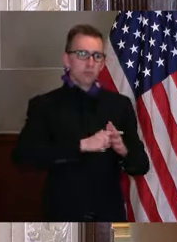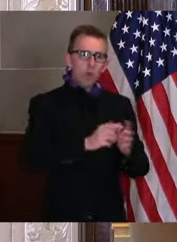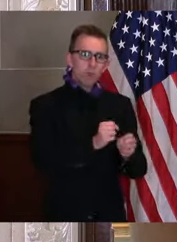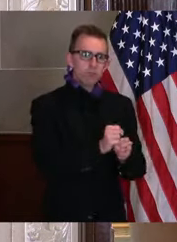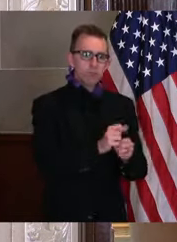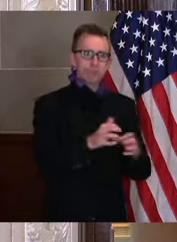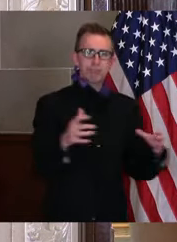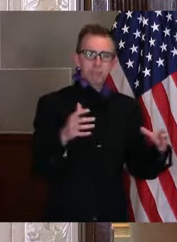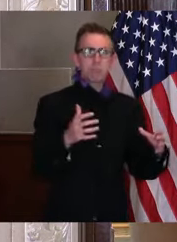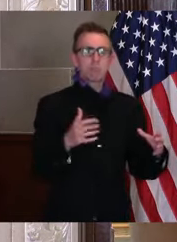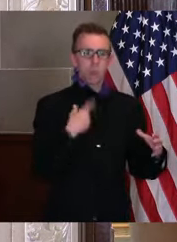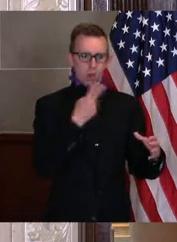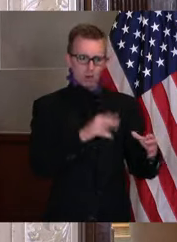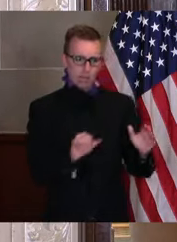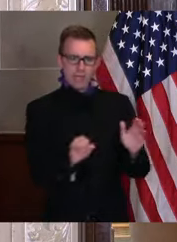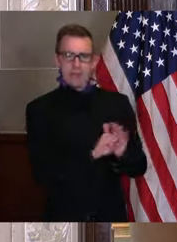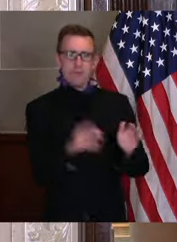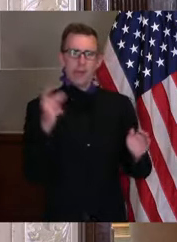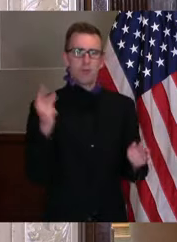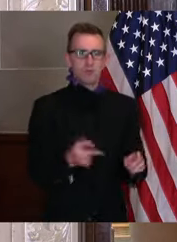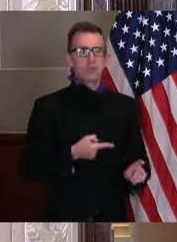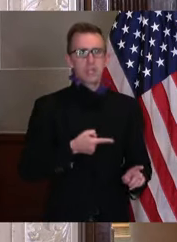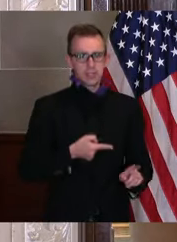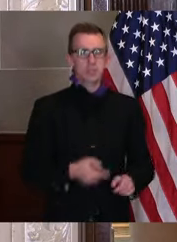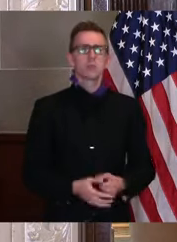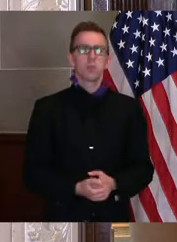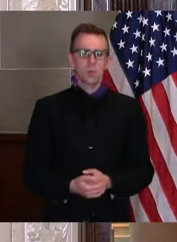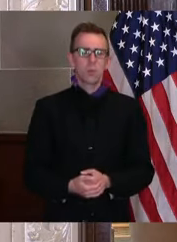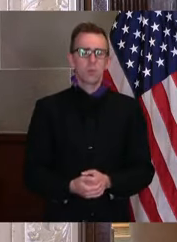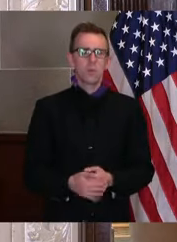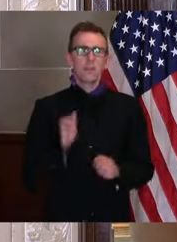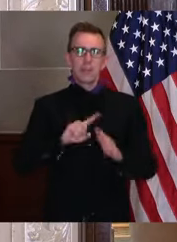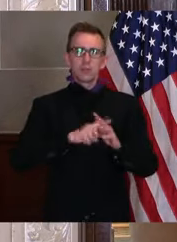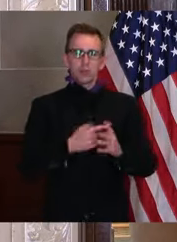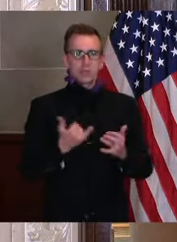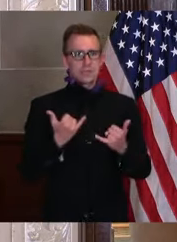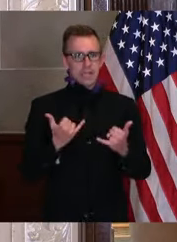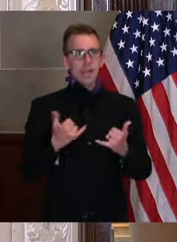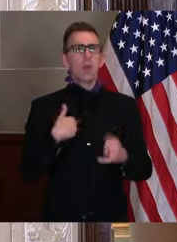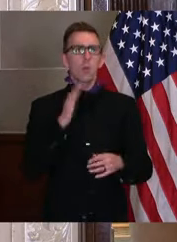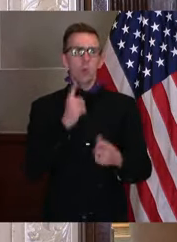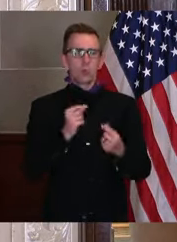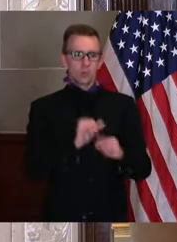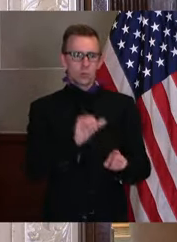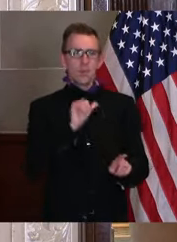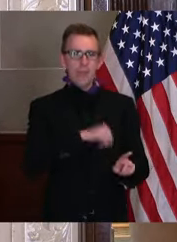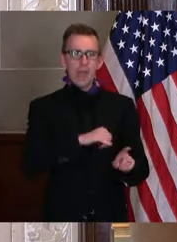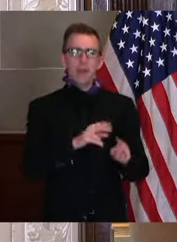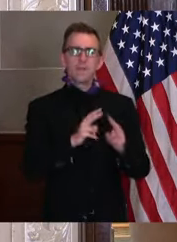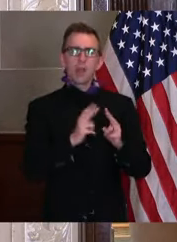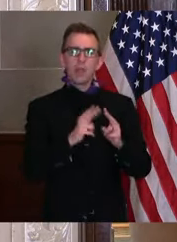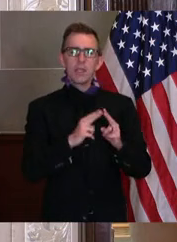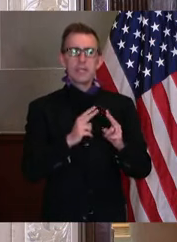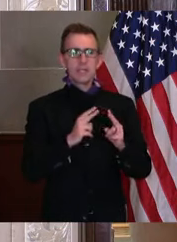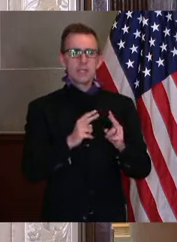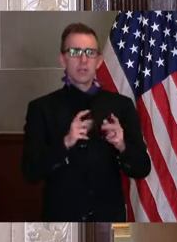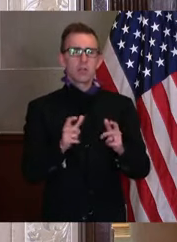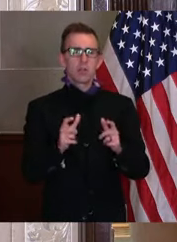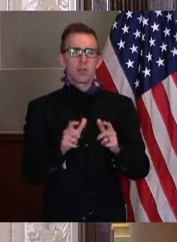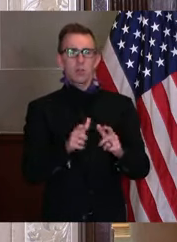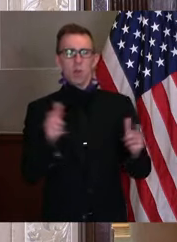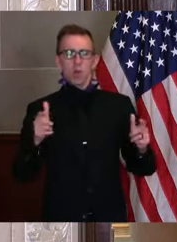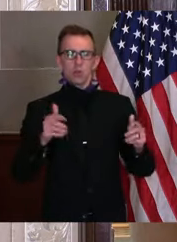trying to kind of kick up. So that starts today. We will be doing that in a very large way.